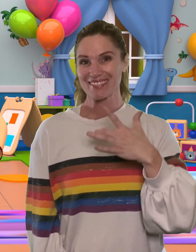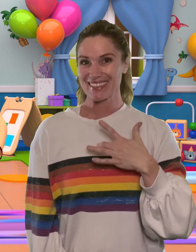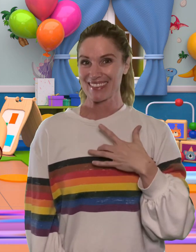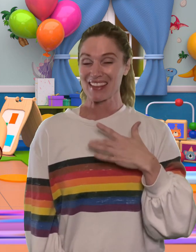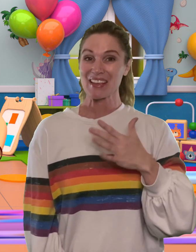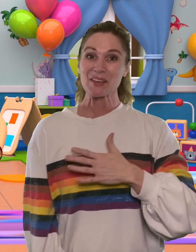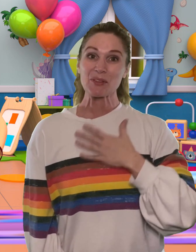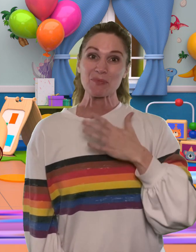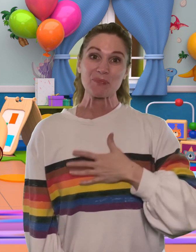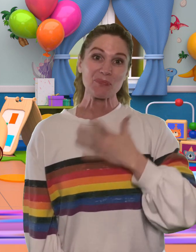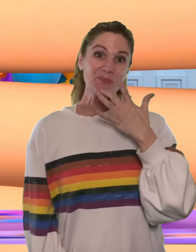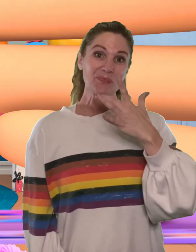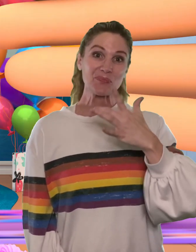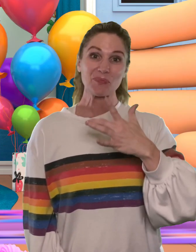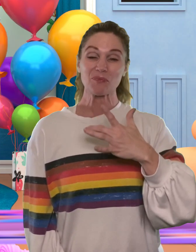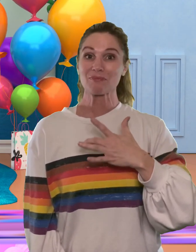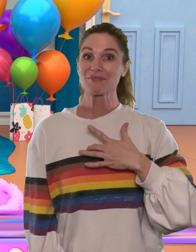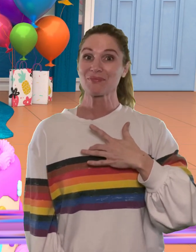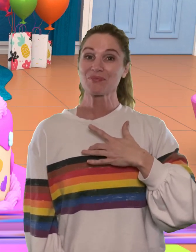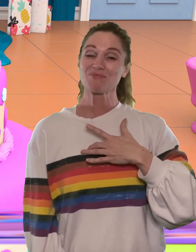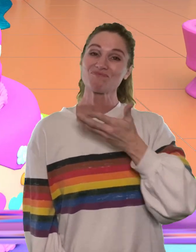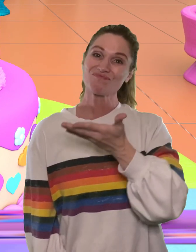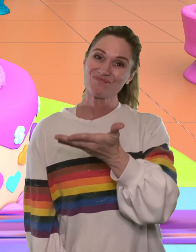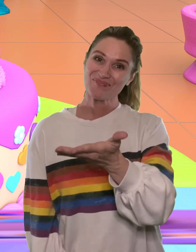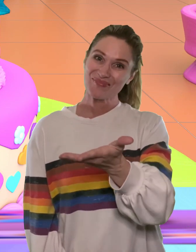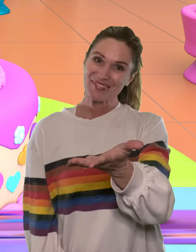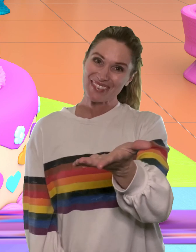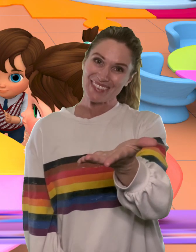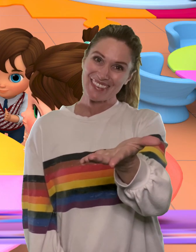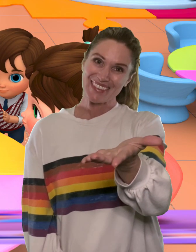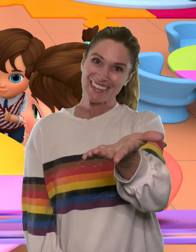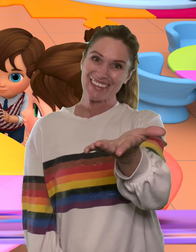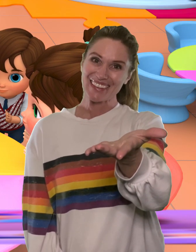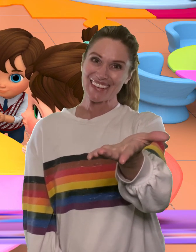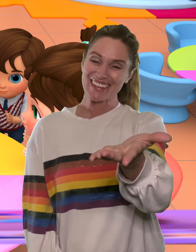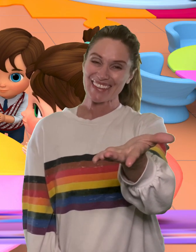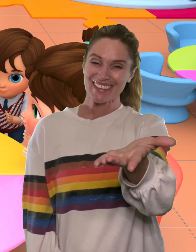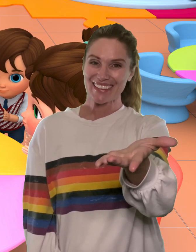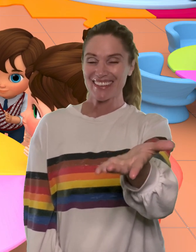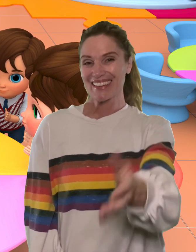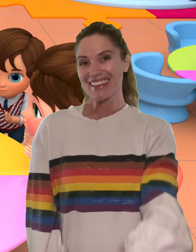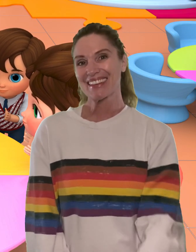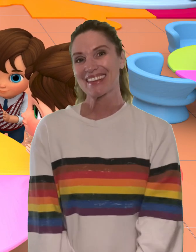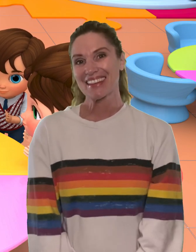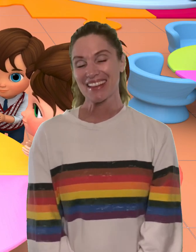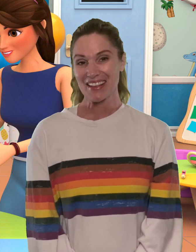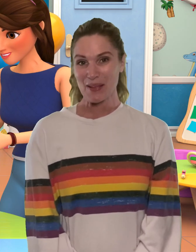happy birthday happy birthday to you